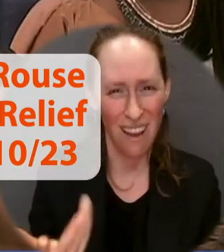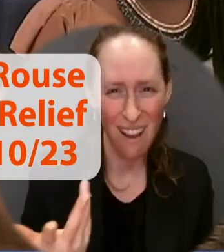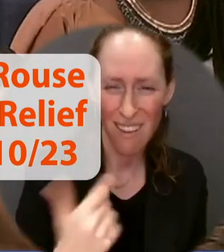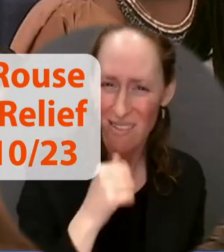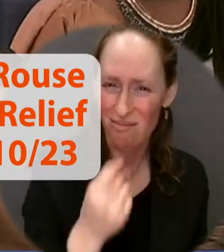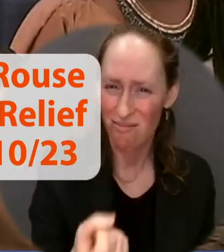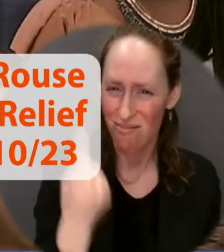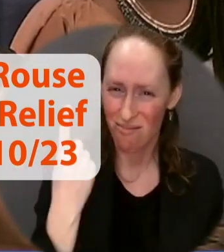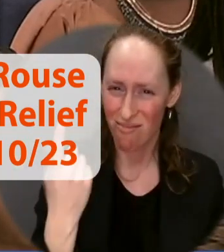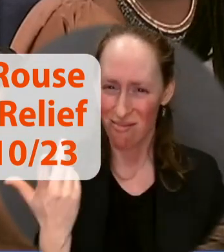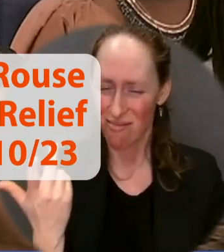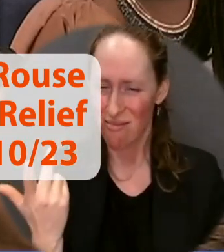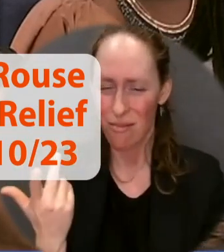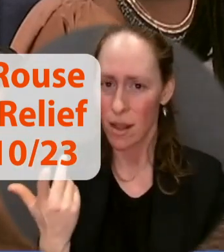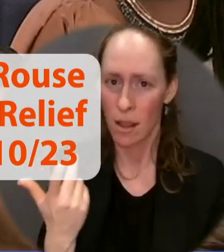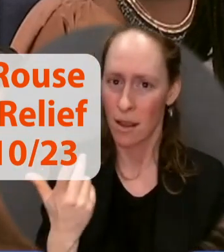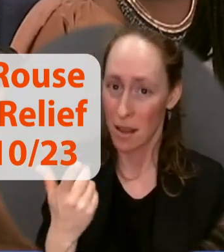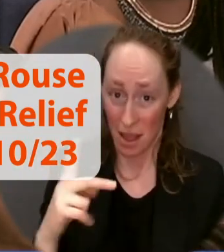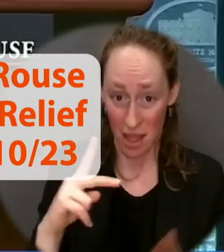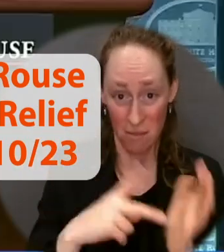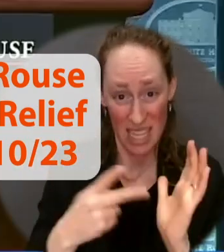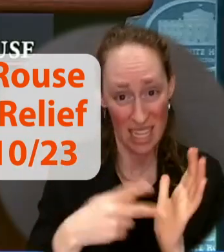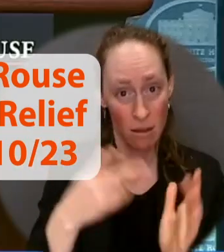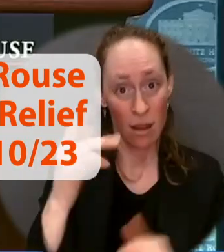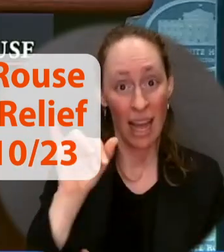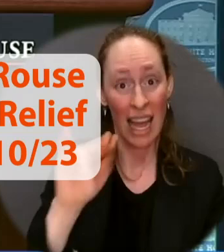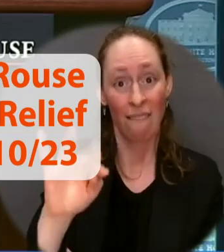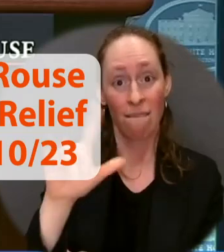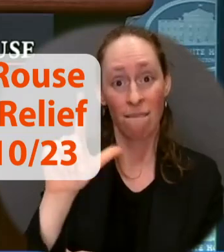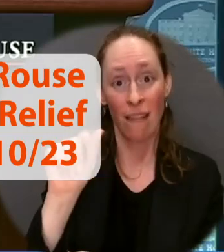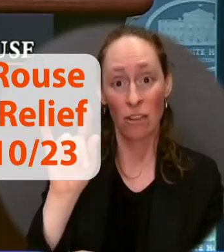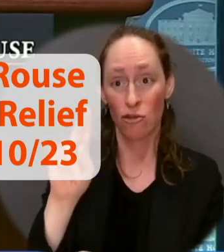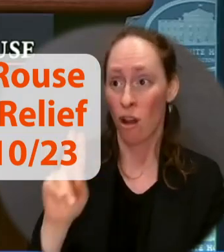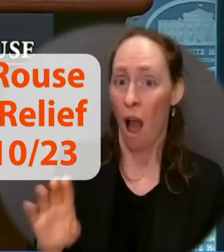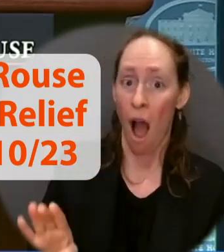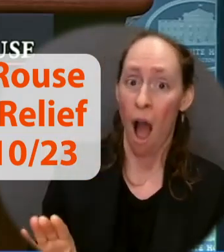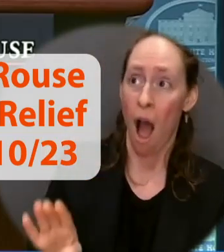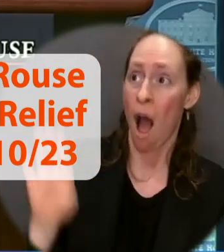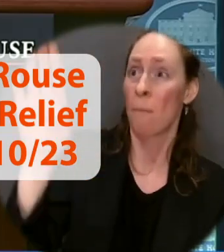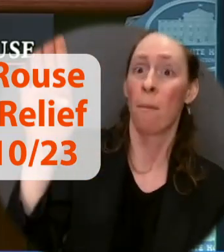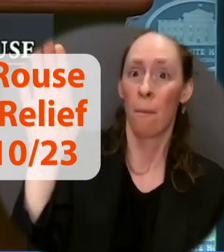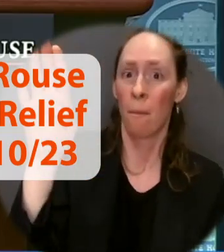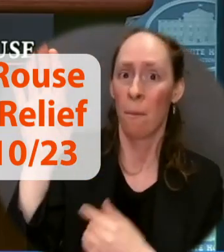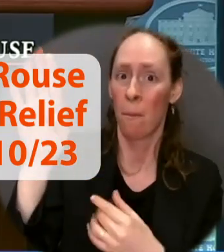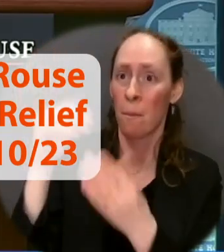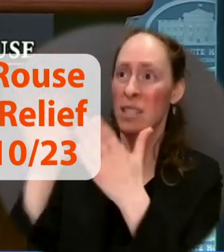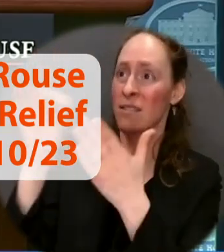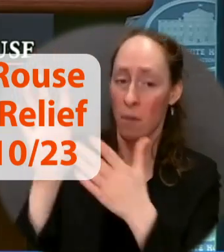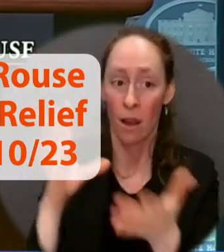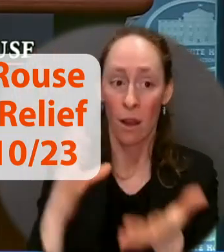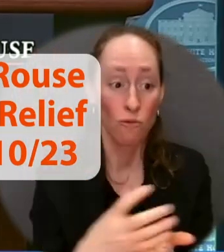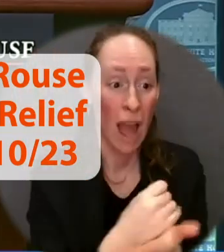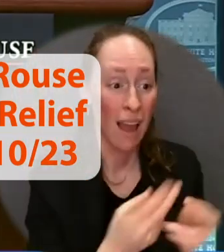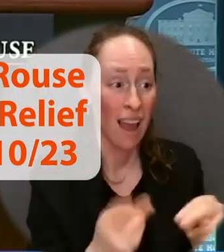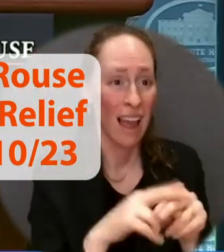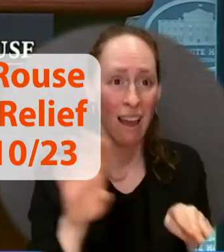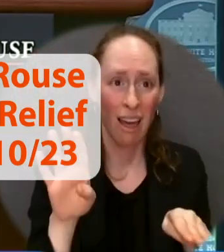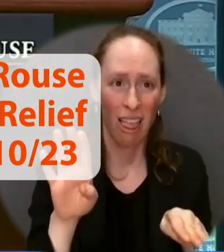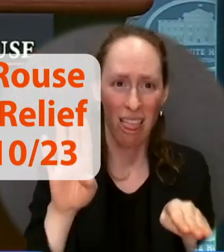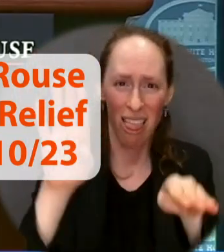that to reverse, relief from that? So we did see that on an annual basis. We saw some